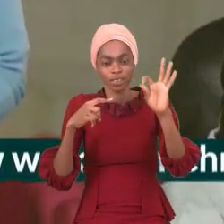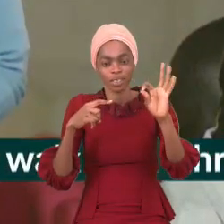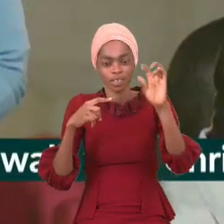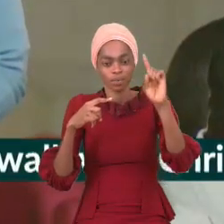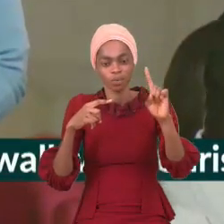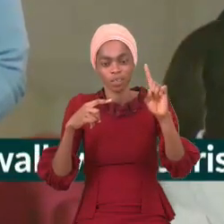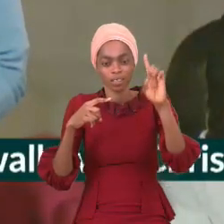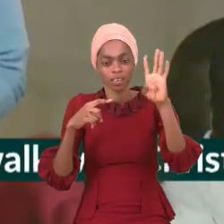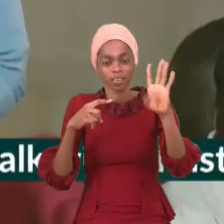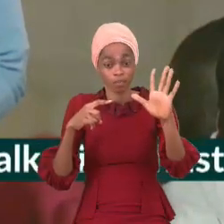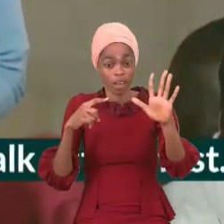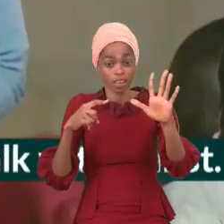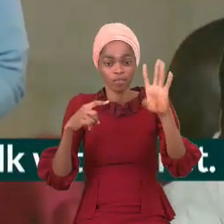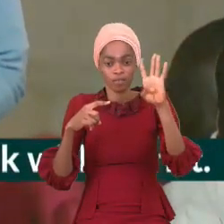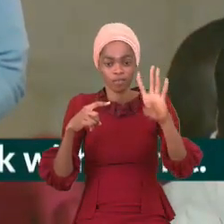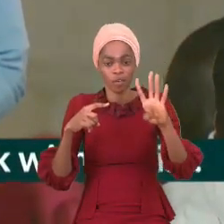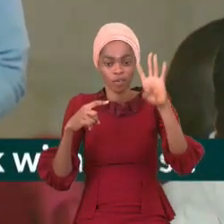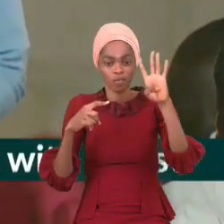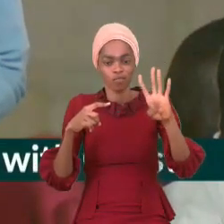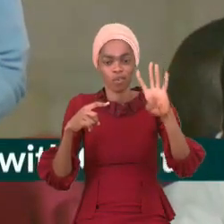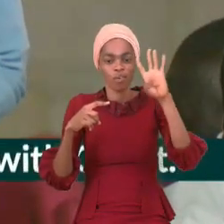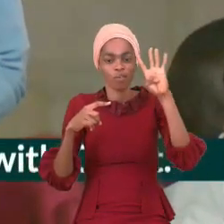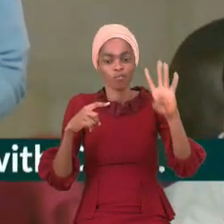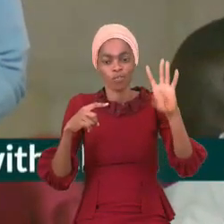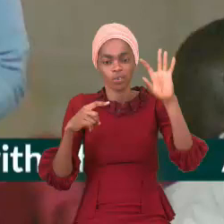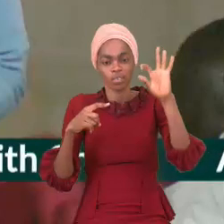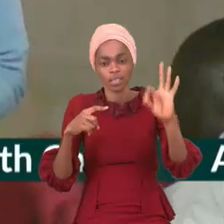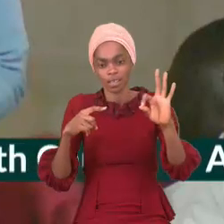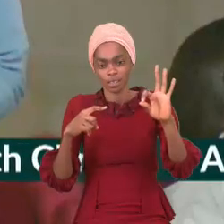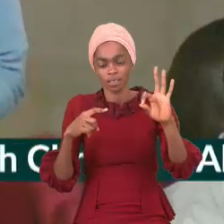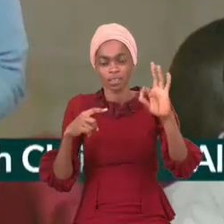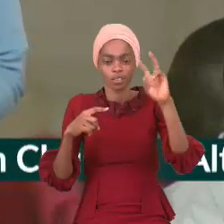+234 915 444 9263. The number again,